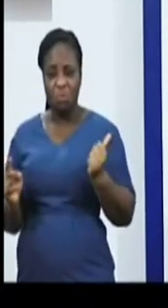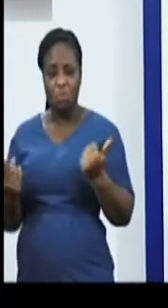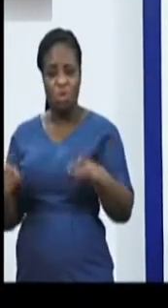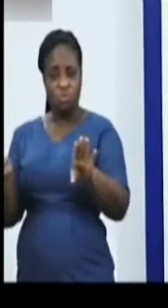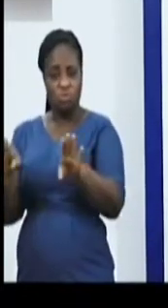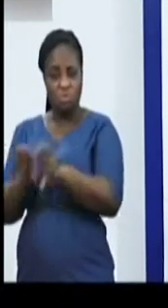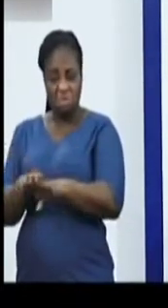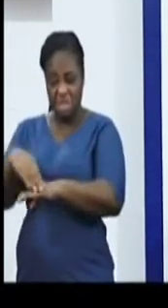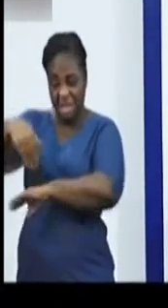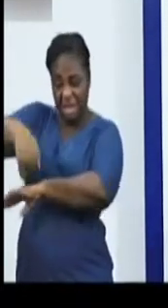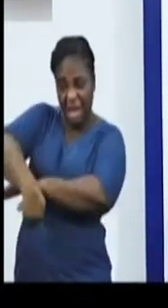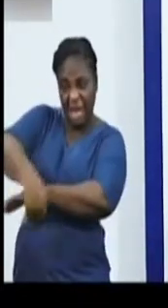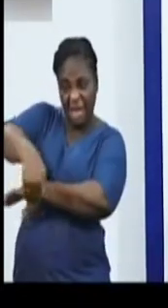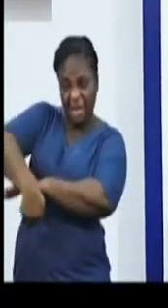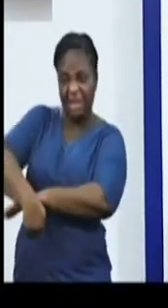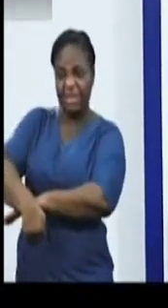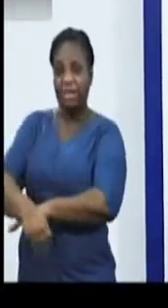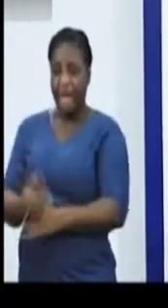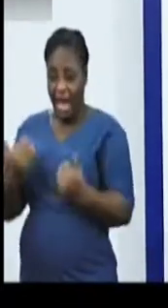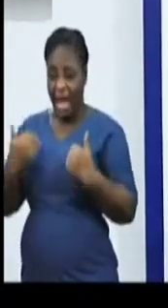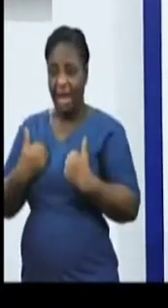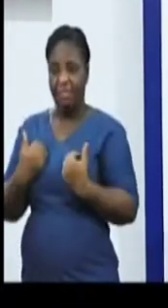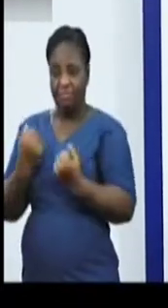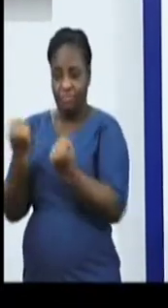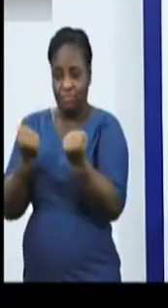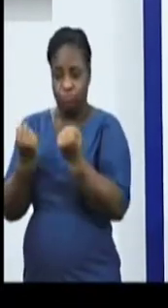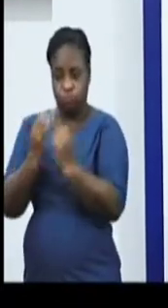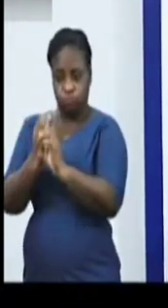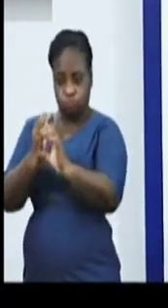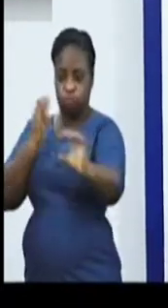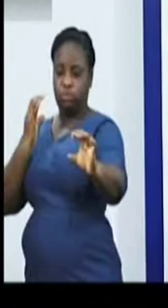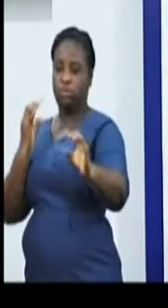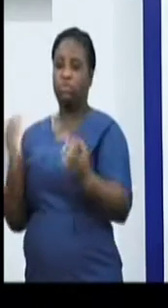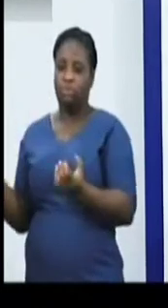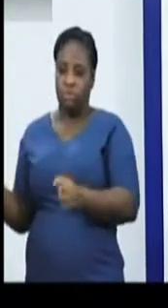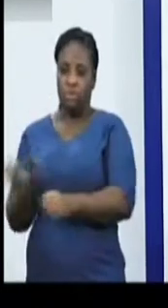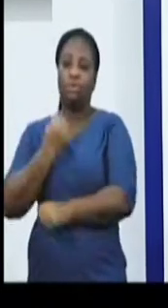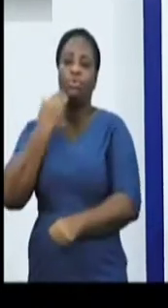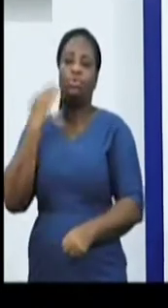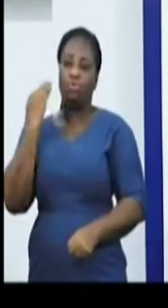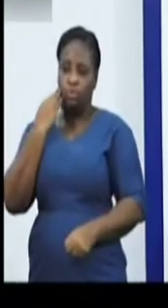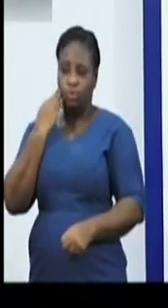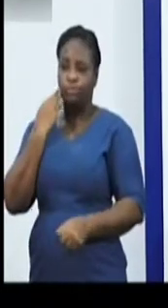close even in the night, there will be buses running to carry you home.